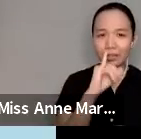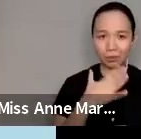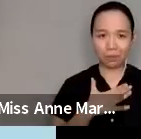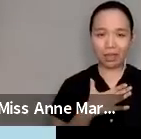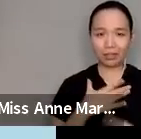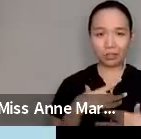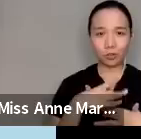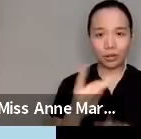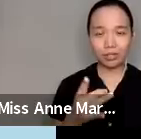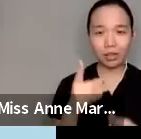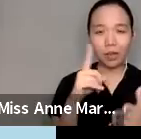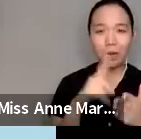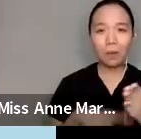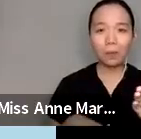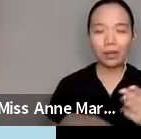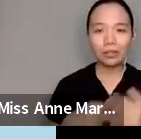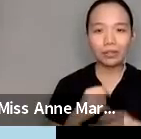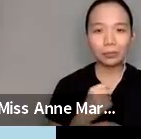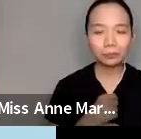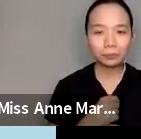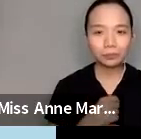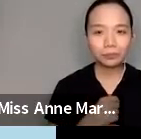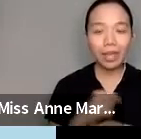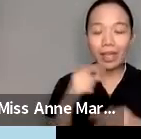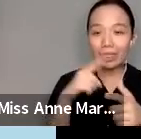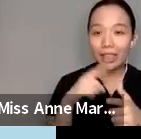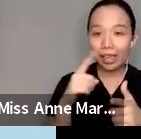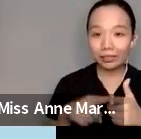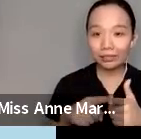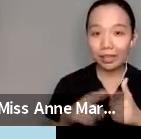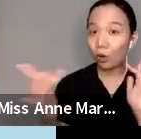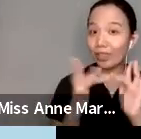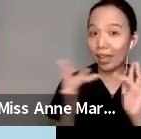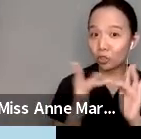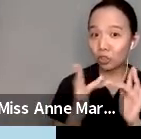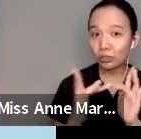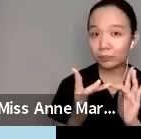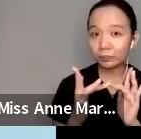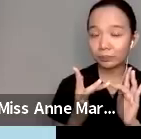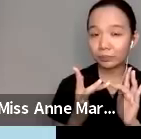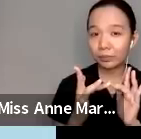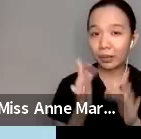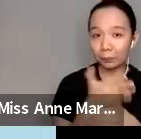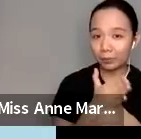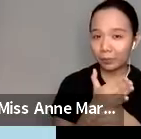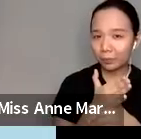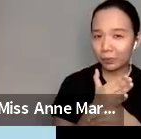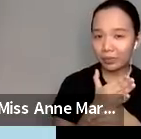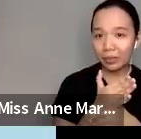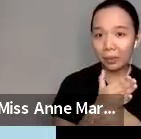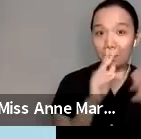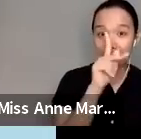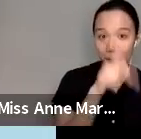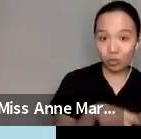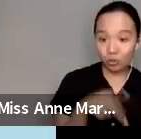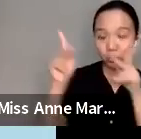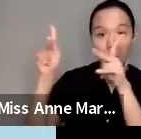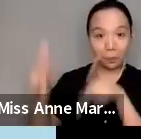about what is my hobbies. So then the connection between the person to